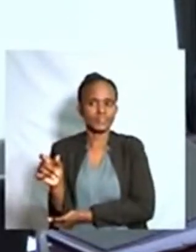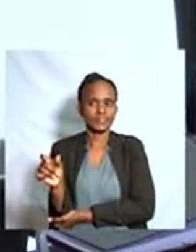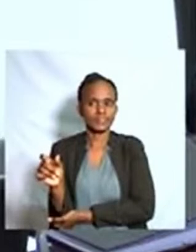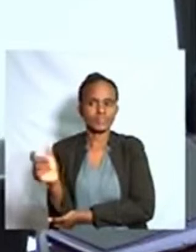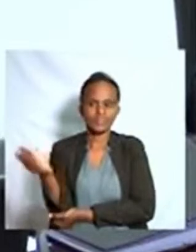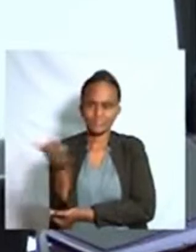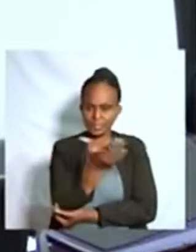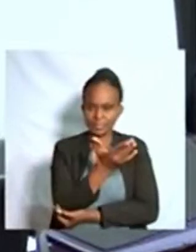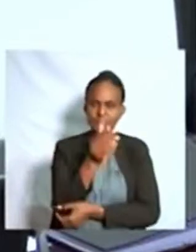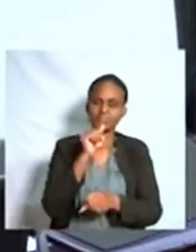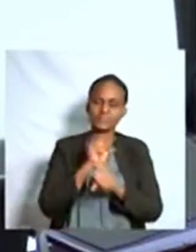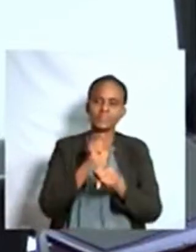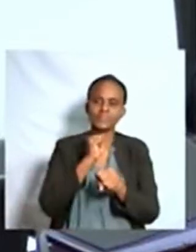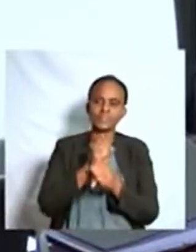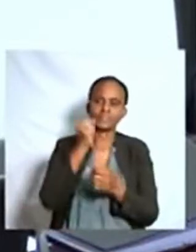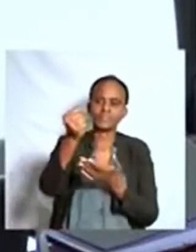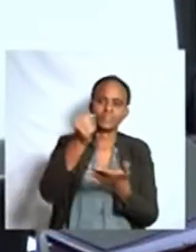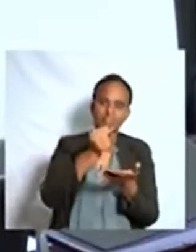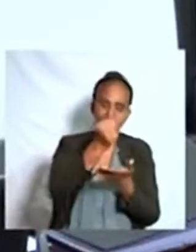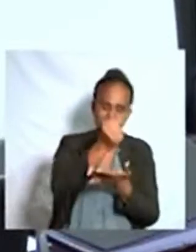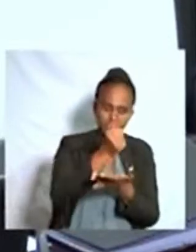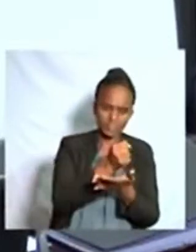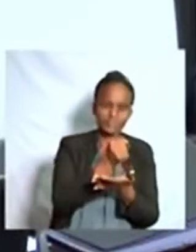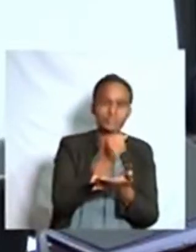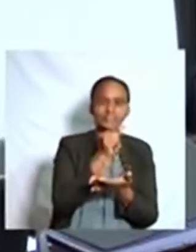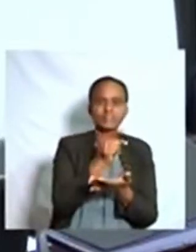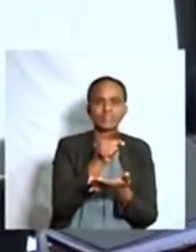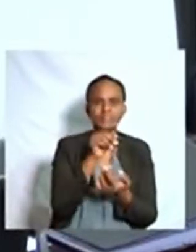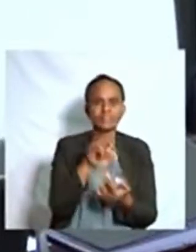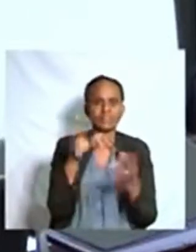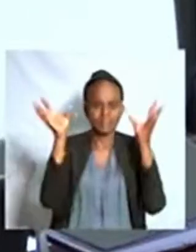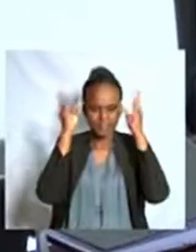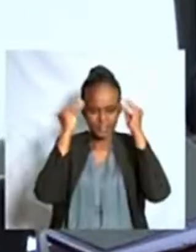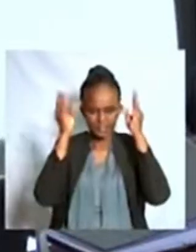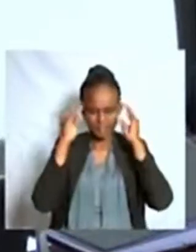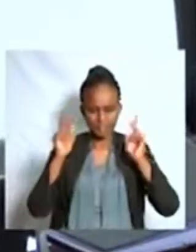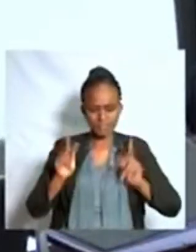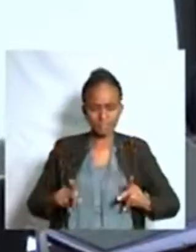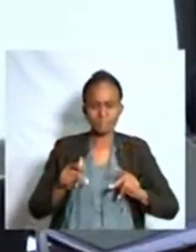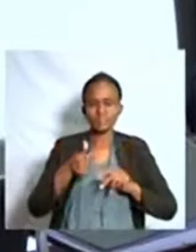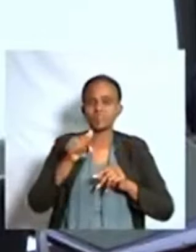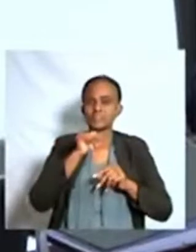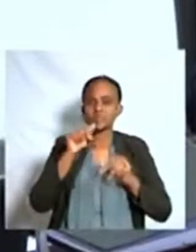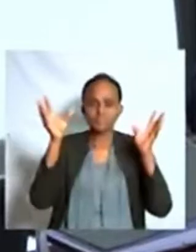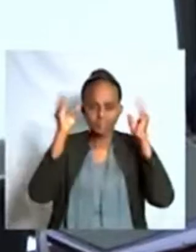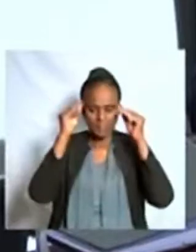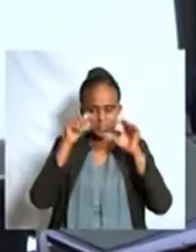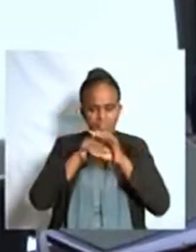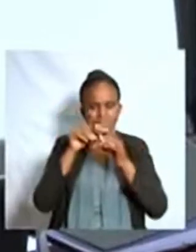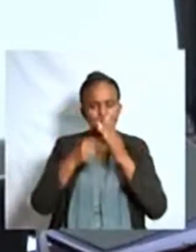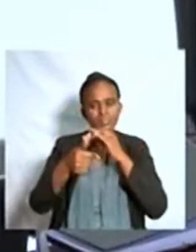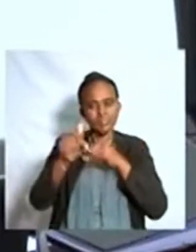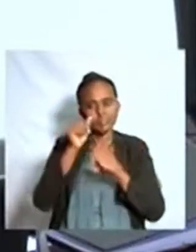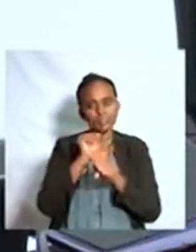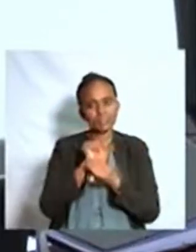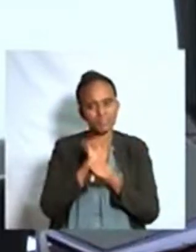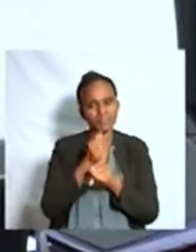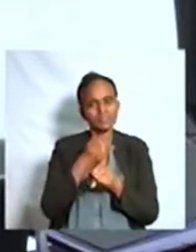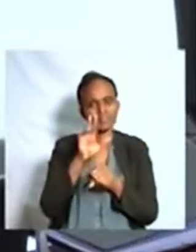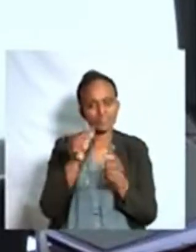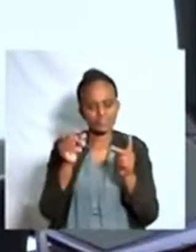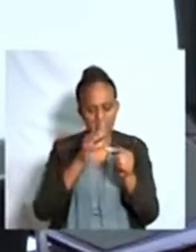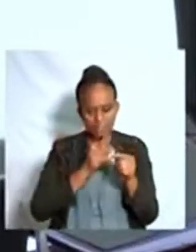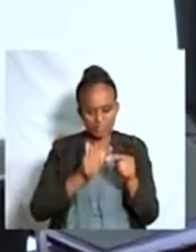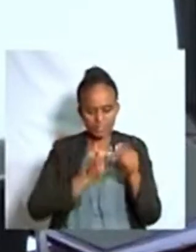is employed as a specialized person. You are an expert in whatever you are doing. So when I'm